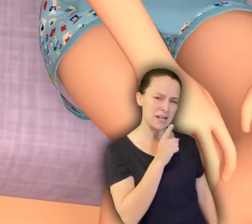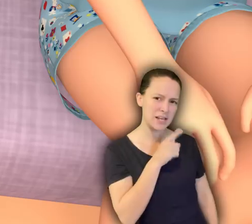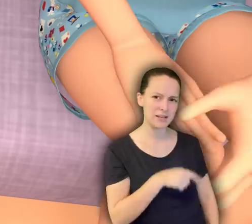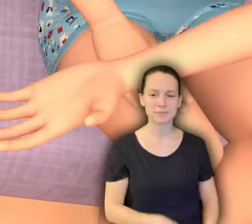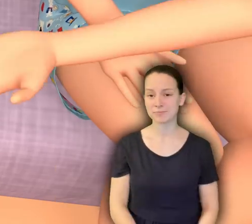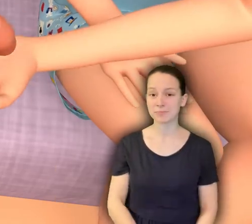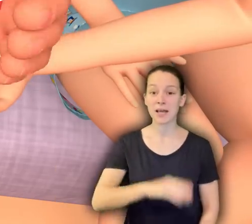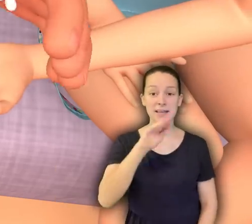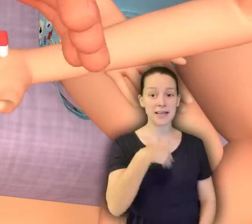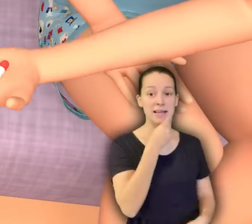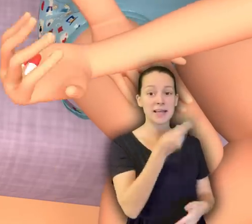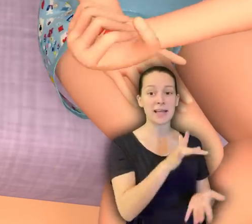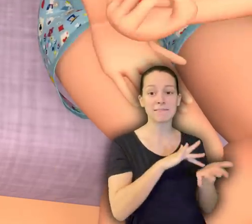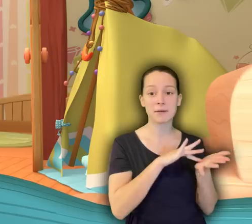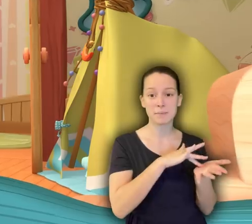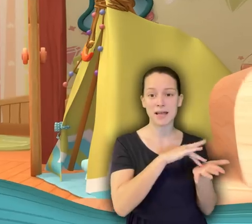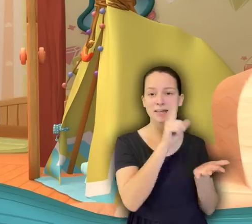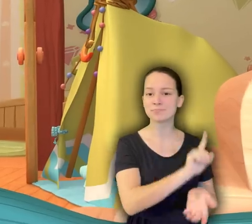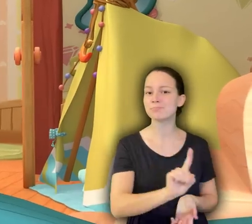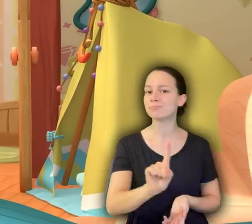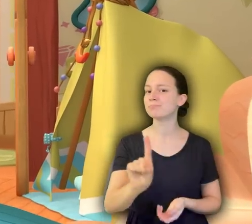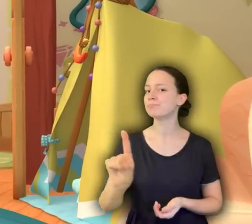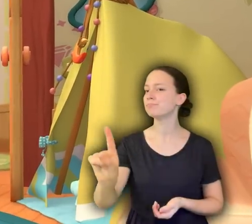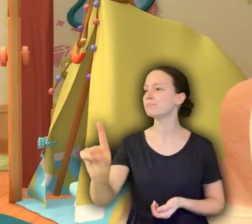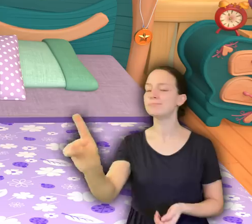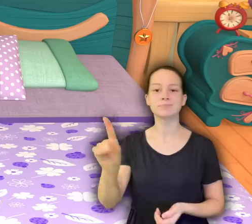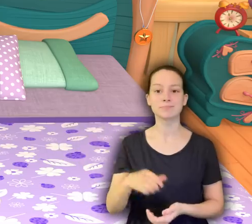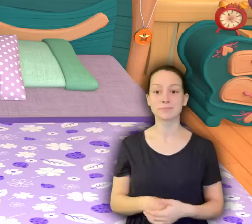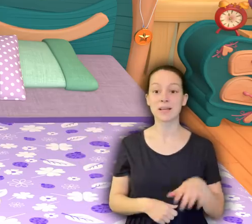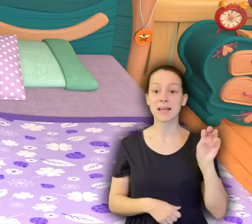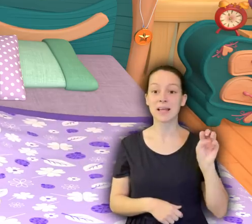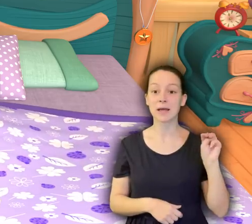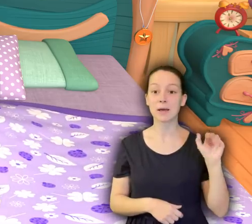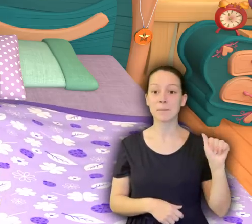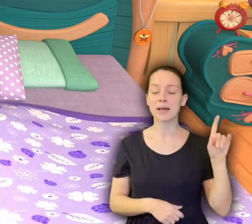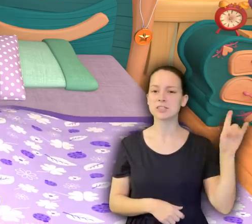red he gave her pills and he went away